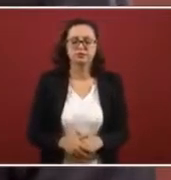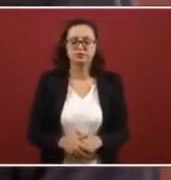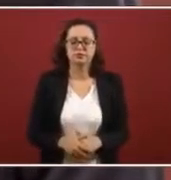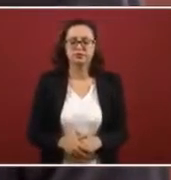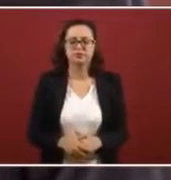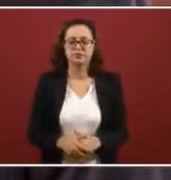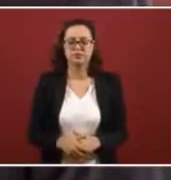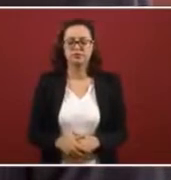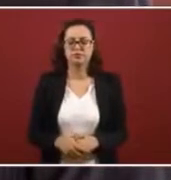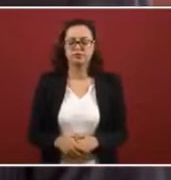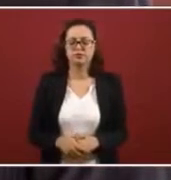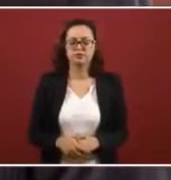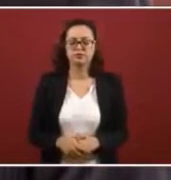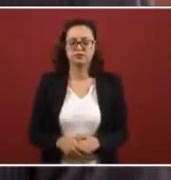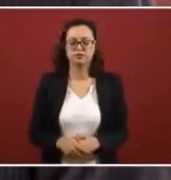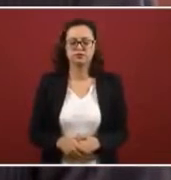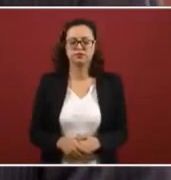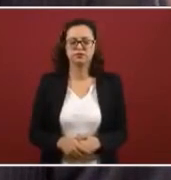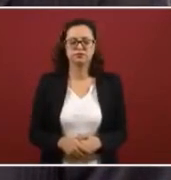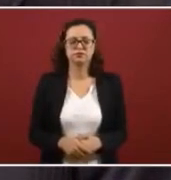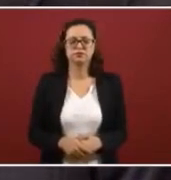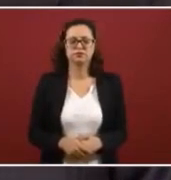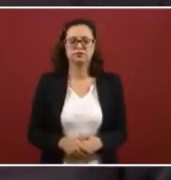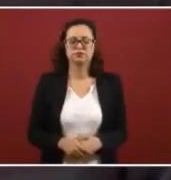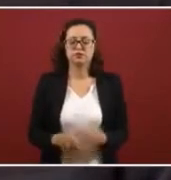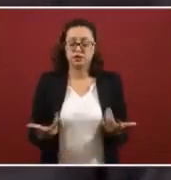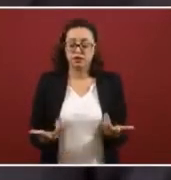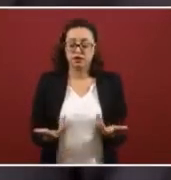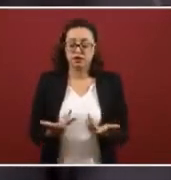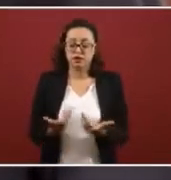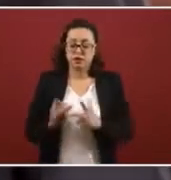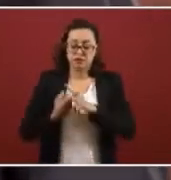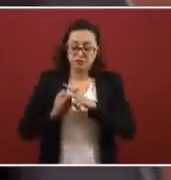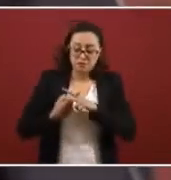start to give the service